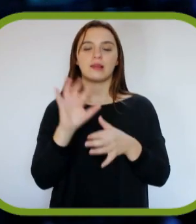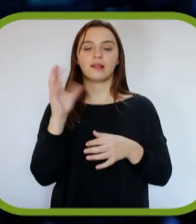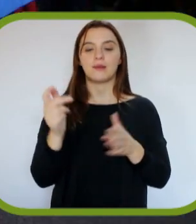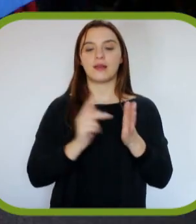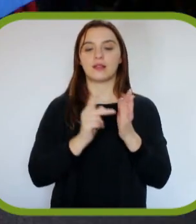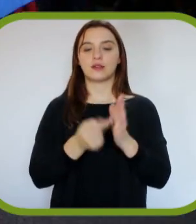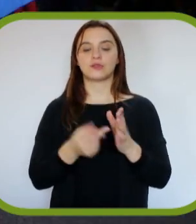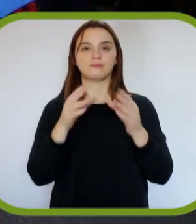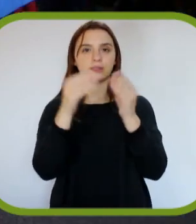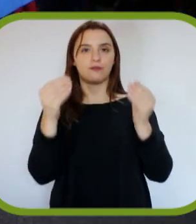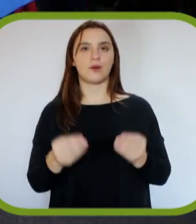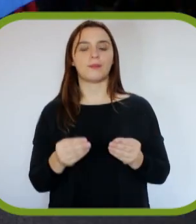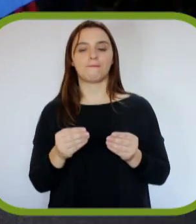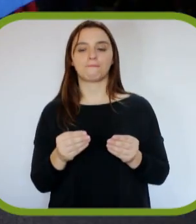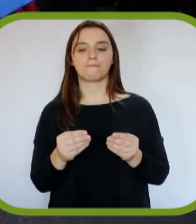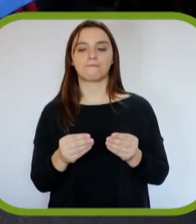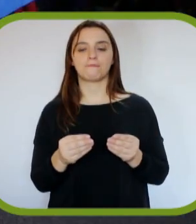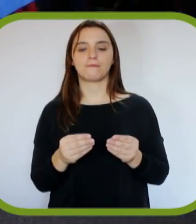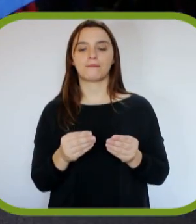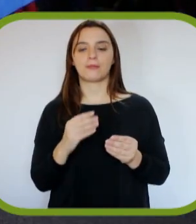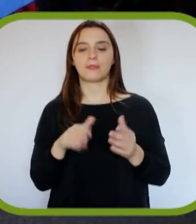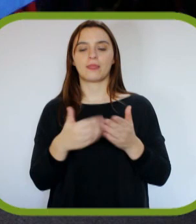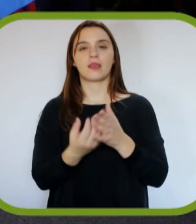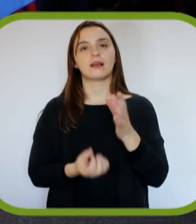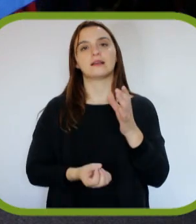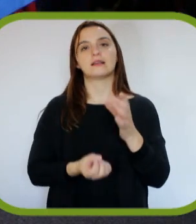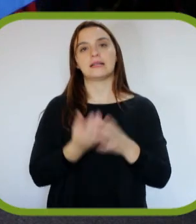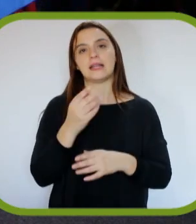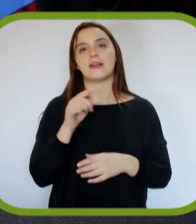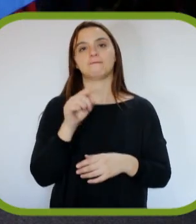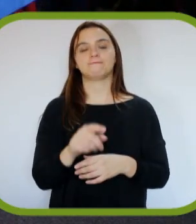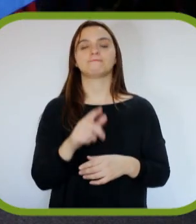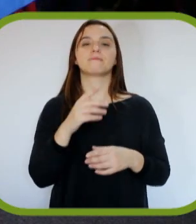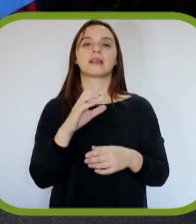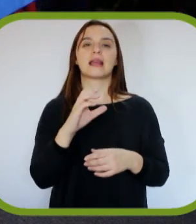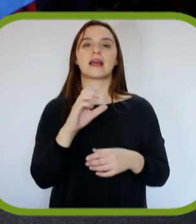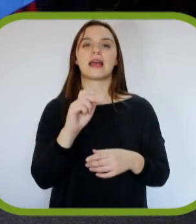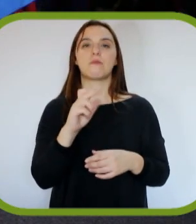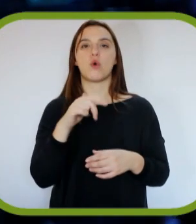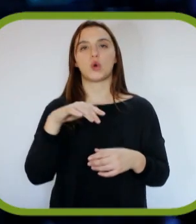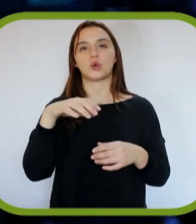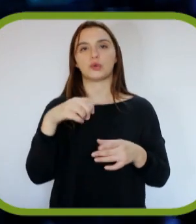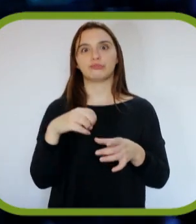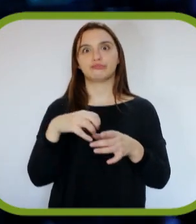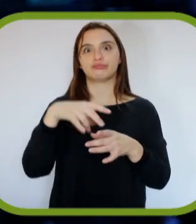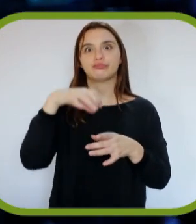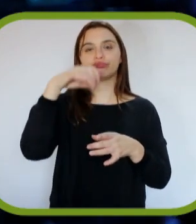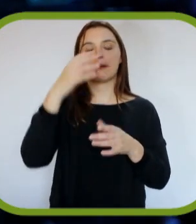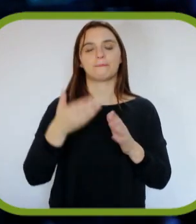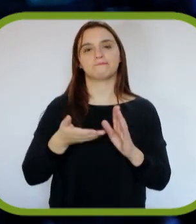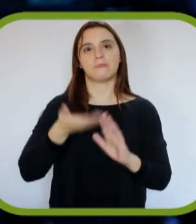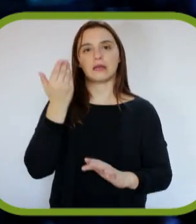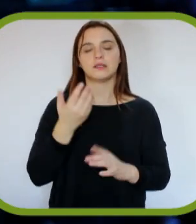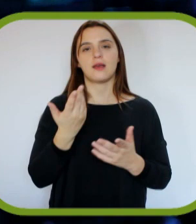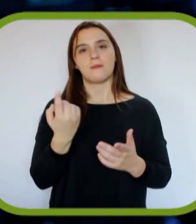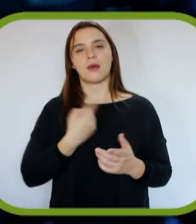climate issues. Technology platforms themselves are generating high levels of carbon emissions, and we definitely need to